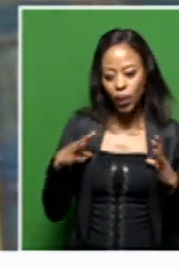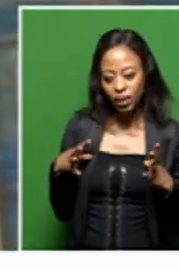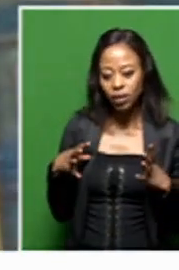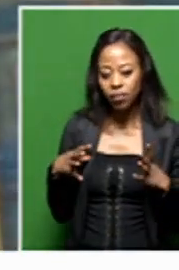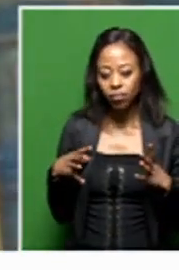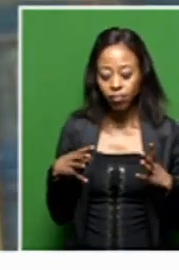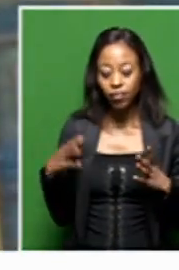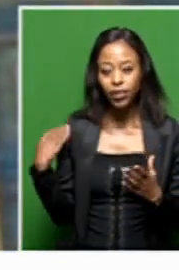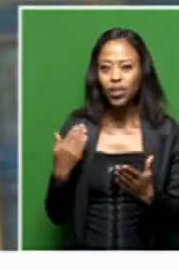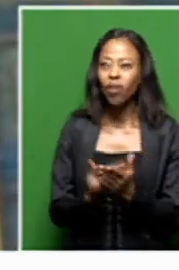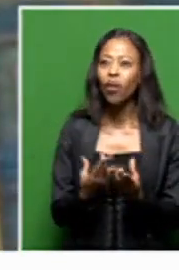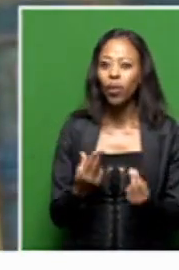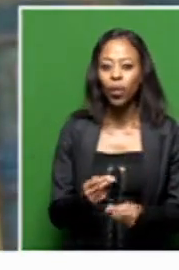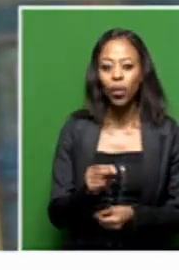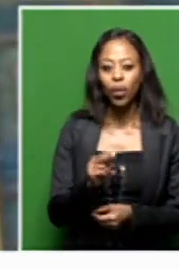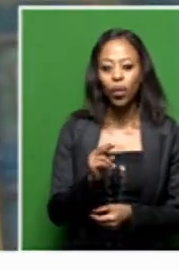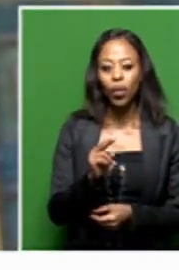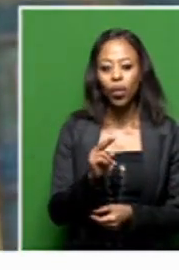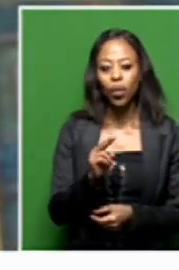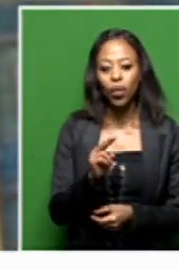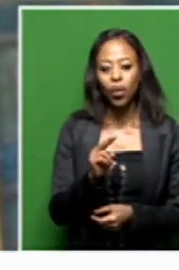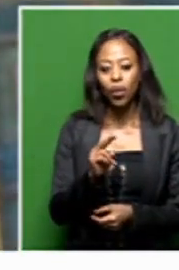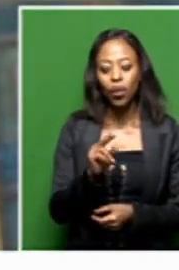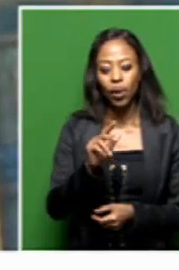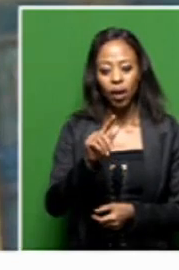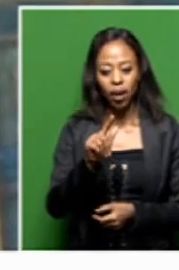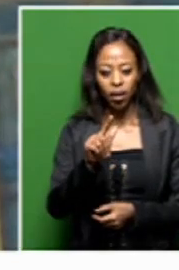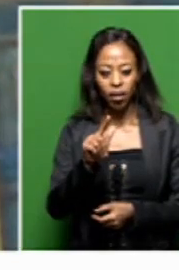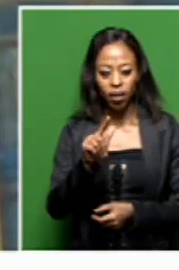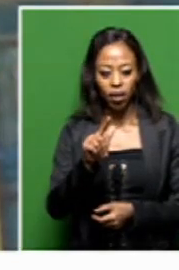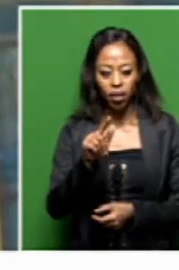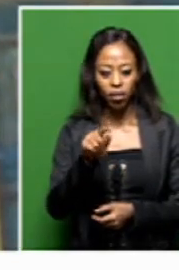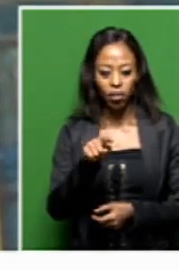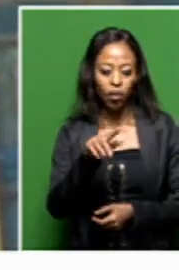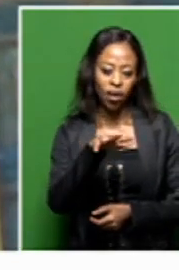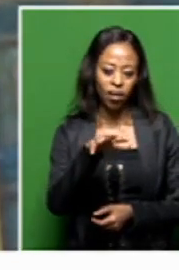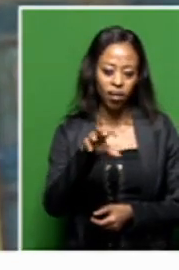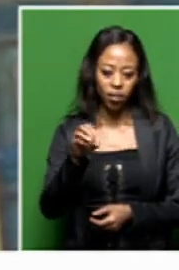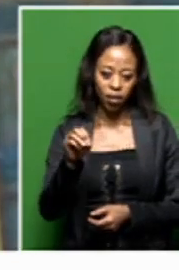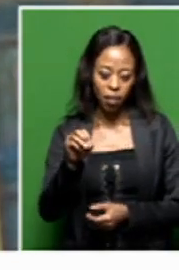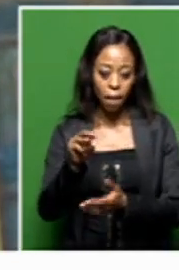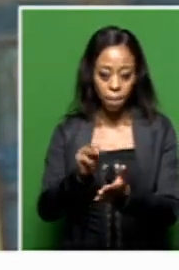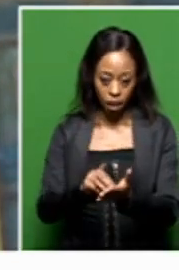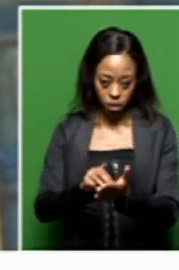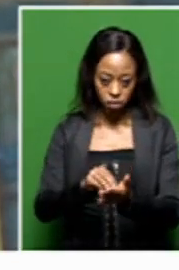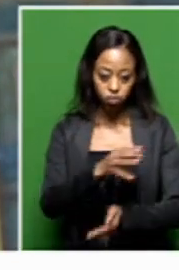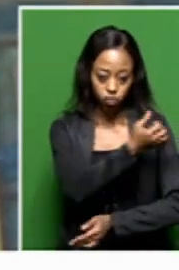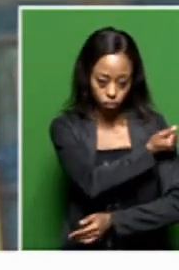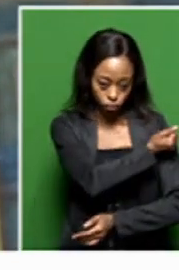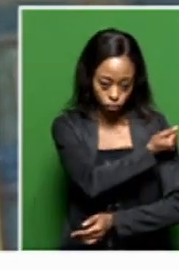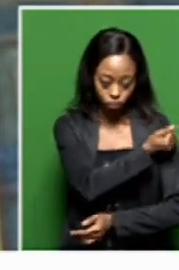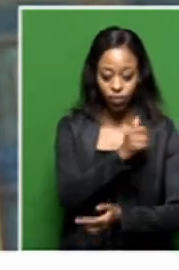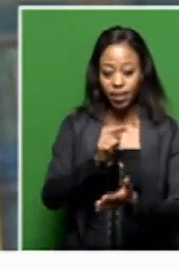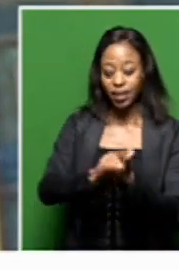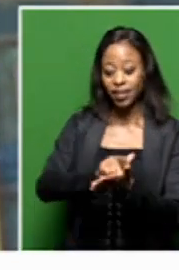have done 27.5 million doses of vaccine, and there are about 17